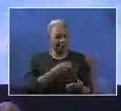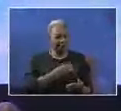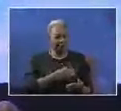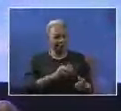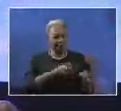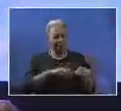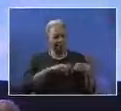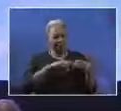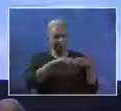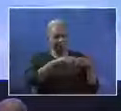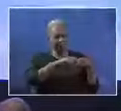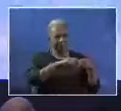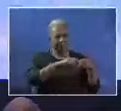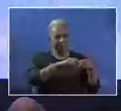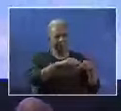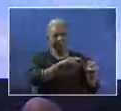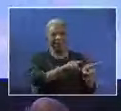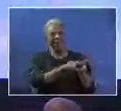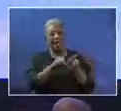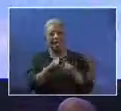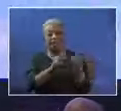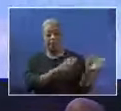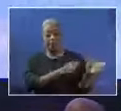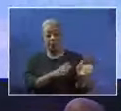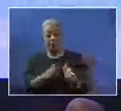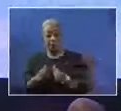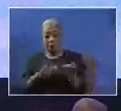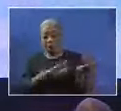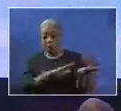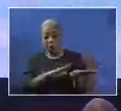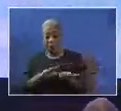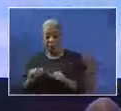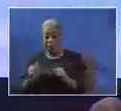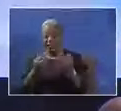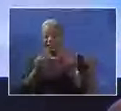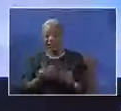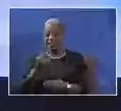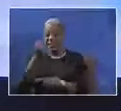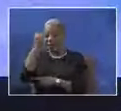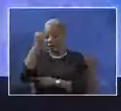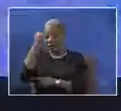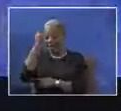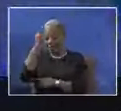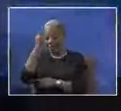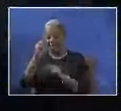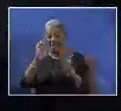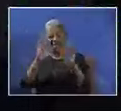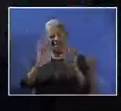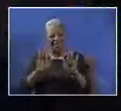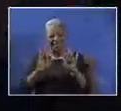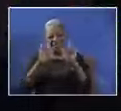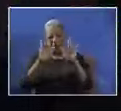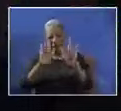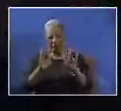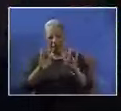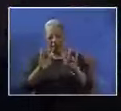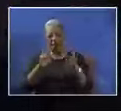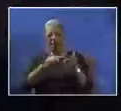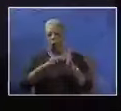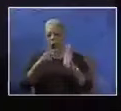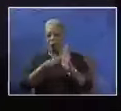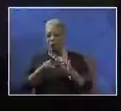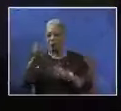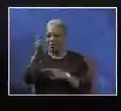As we prepare to go forth from this place, and we now understand the mercies of God, which means that whenever we come to worship,